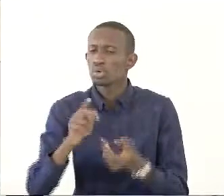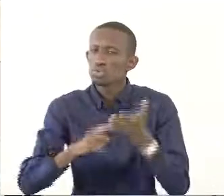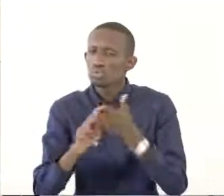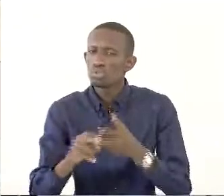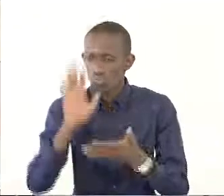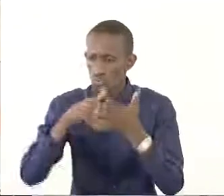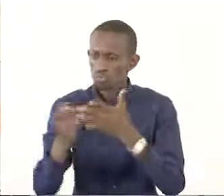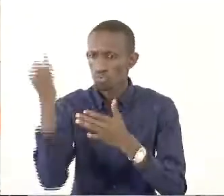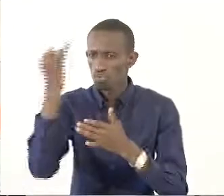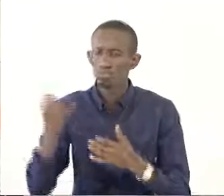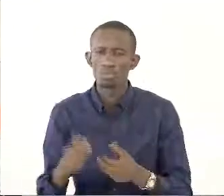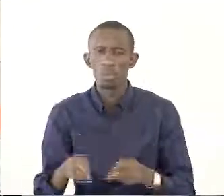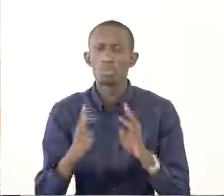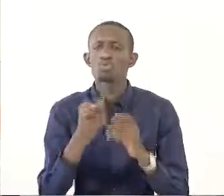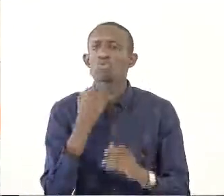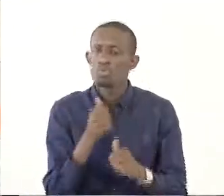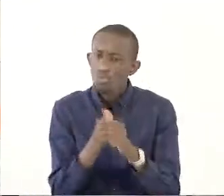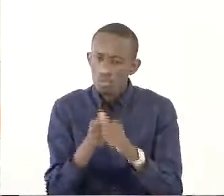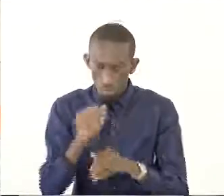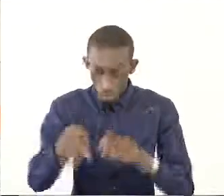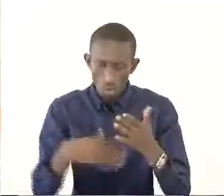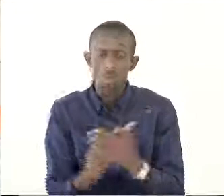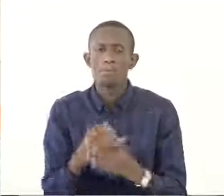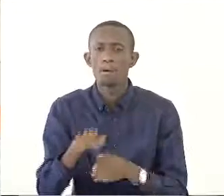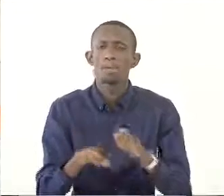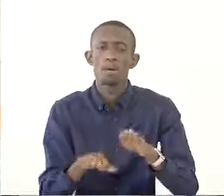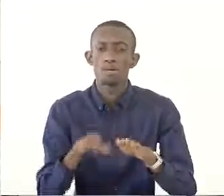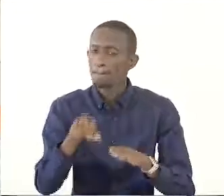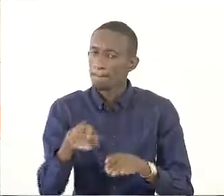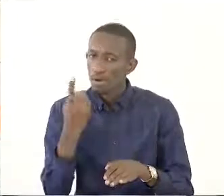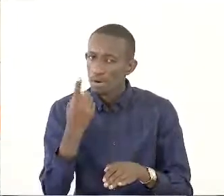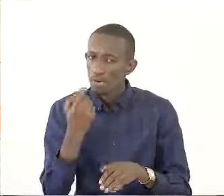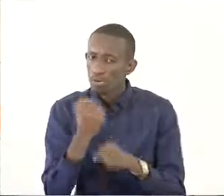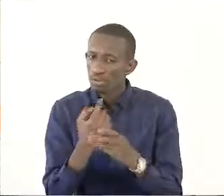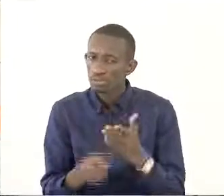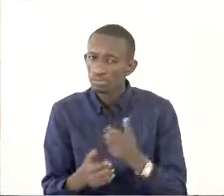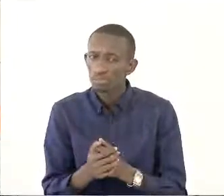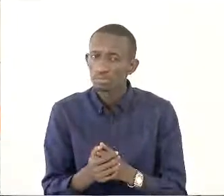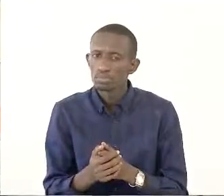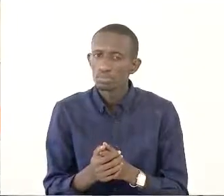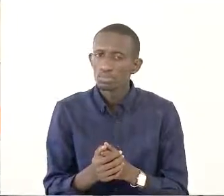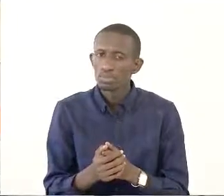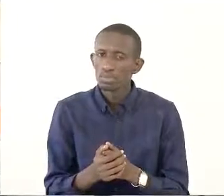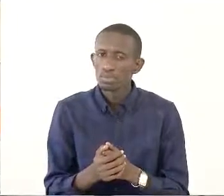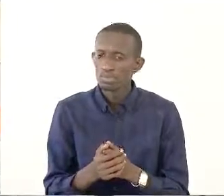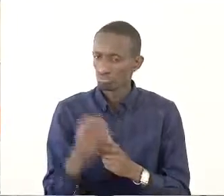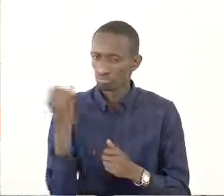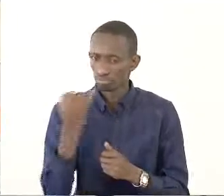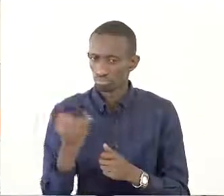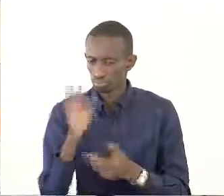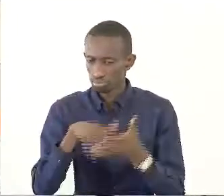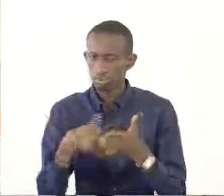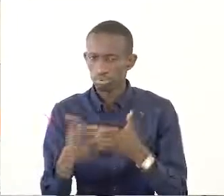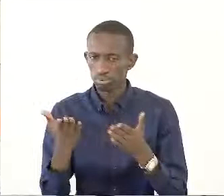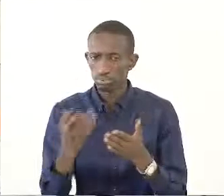methods, you need to follow all these steps. Step number 1, what you do is to build your table of sign. And